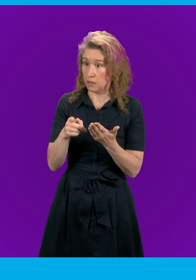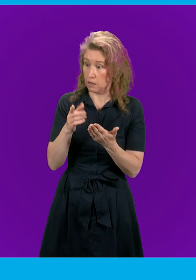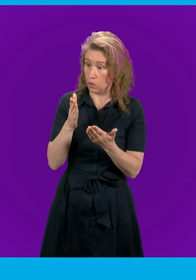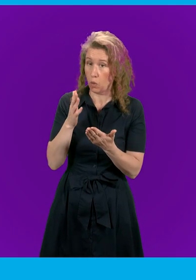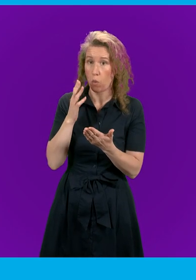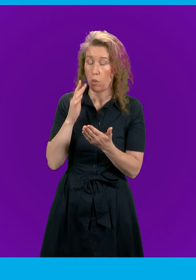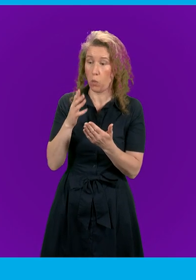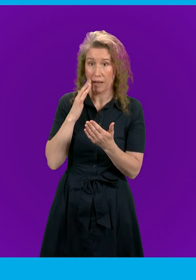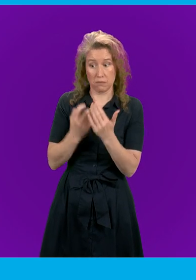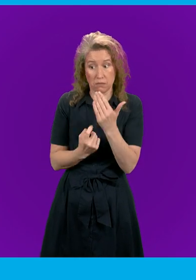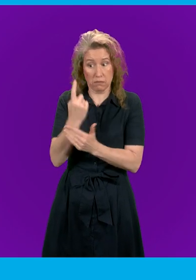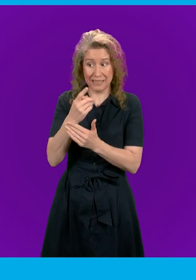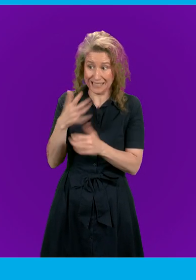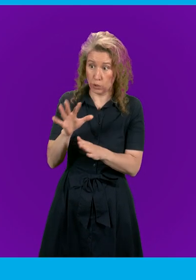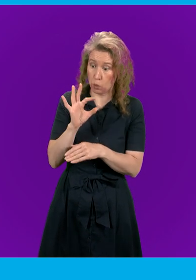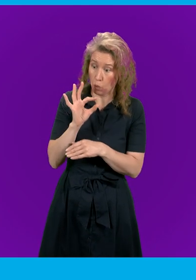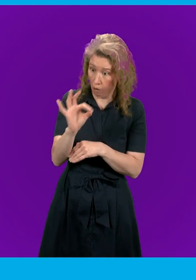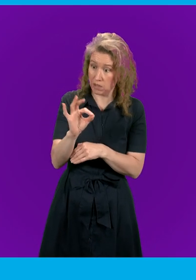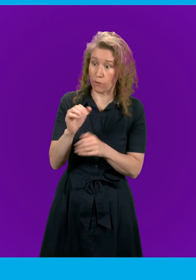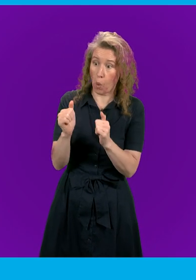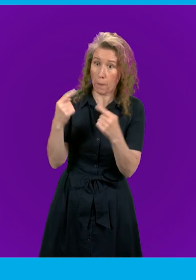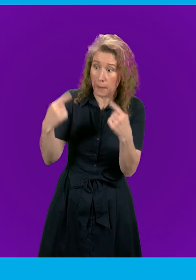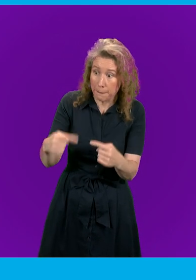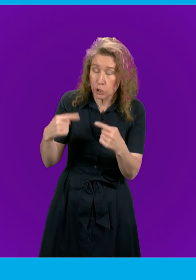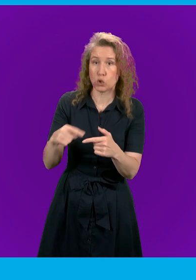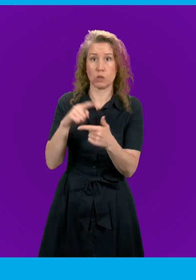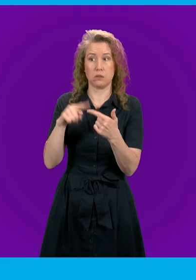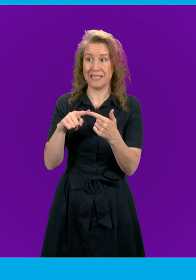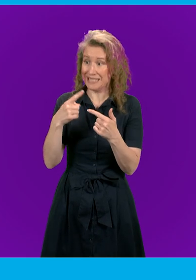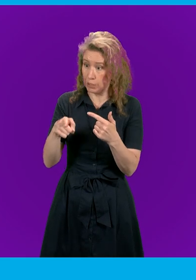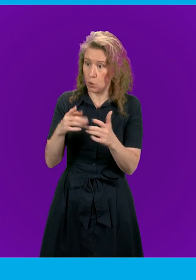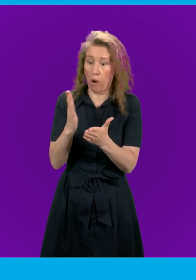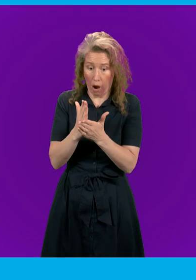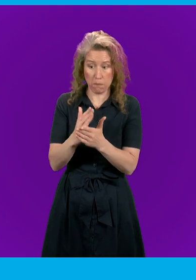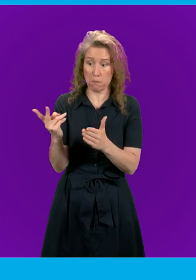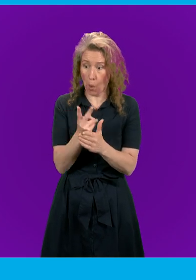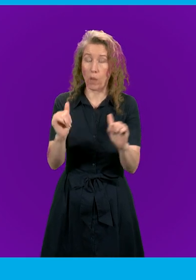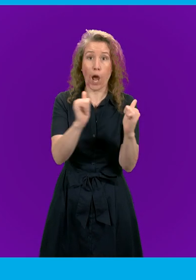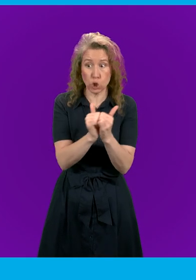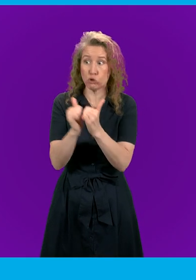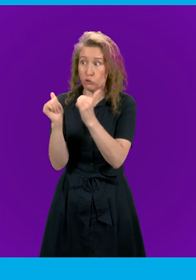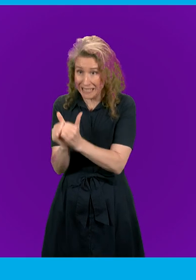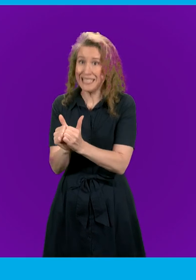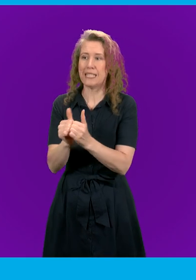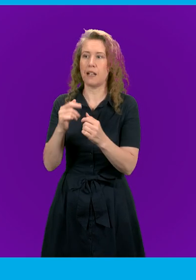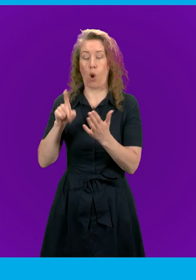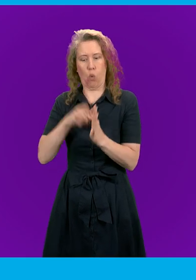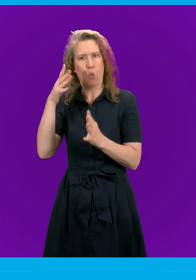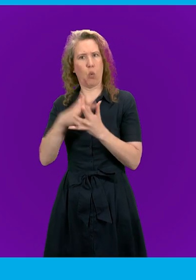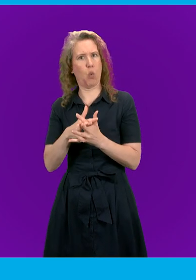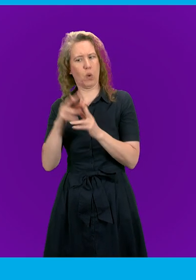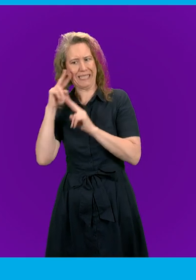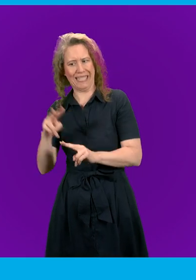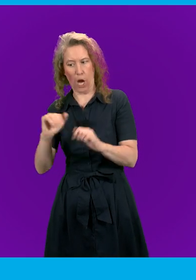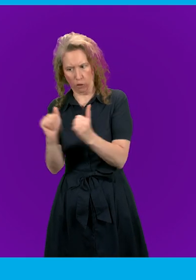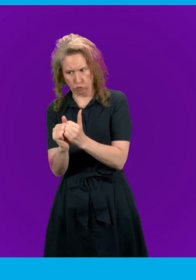did you not get permission? Is this was this a consensual sexual experience in the eyes of the law?